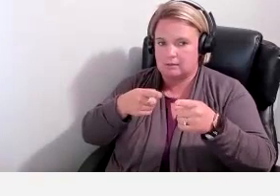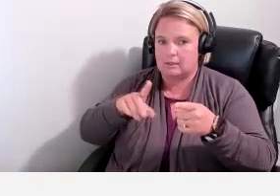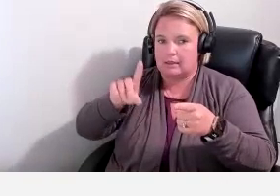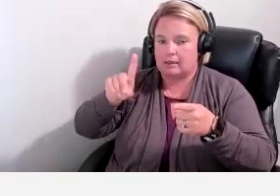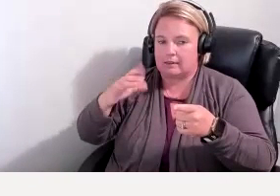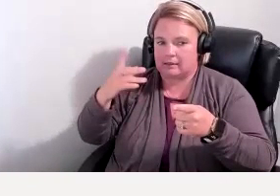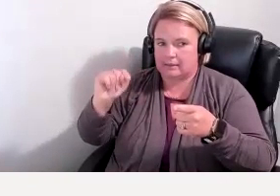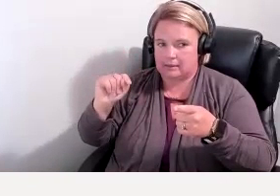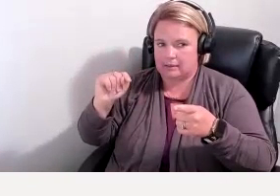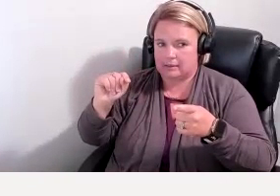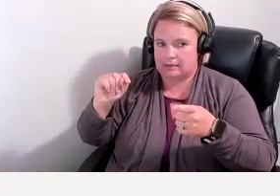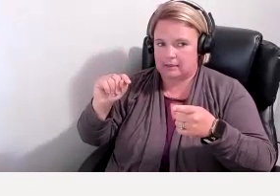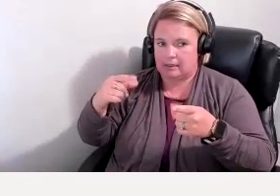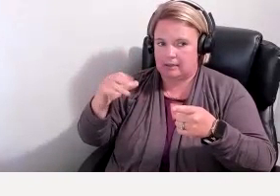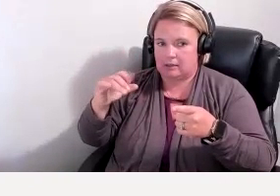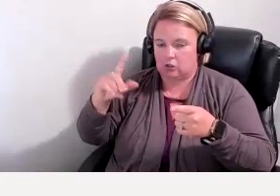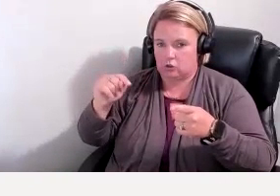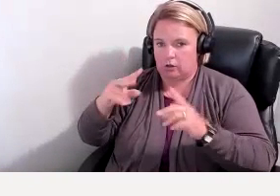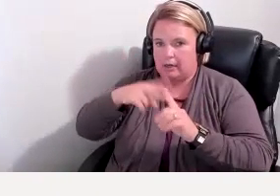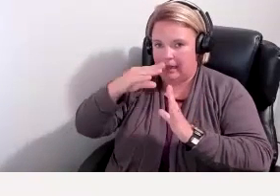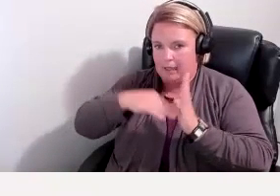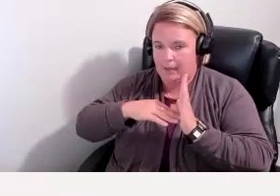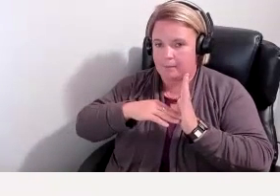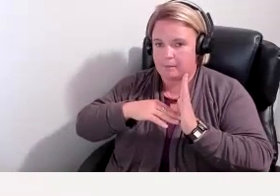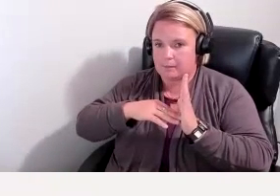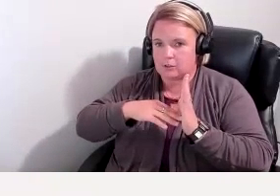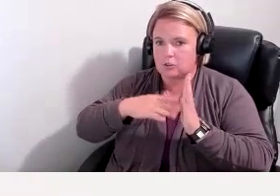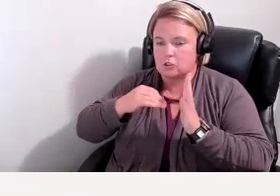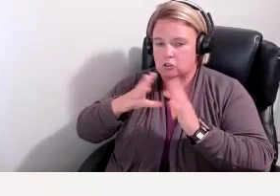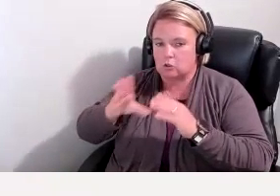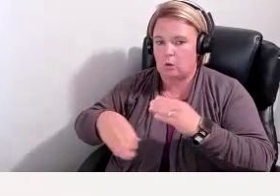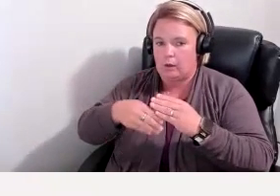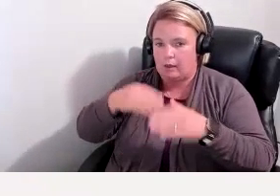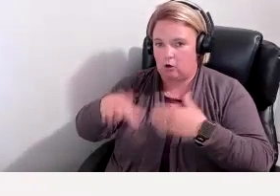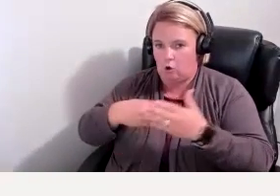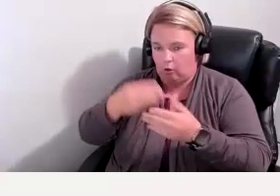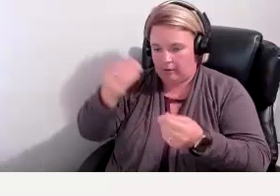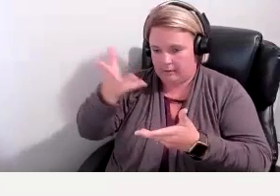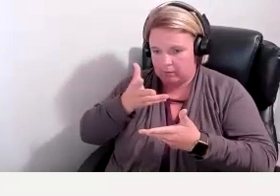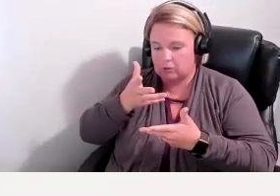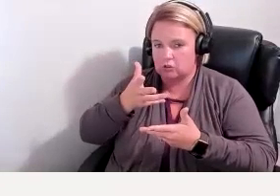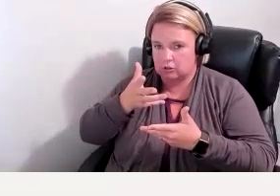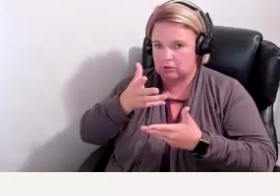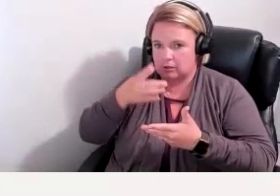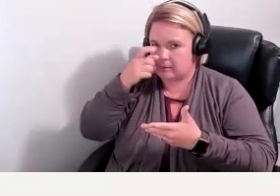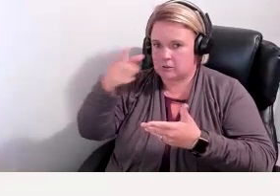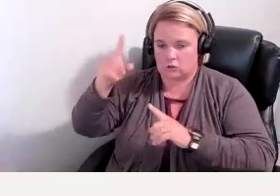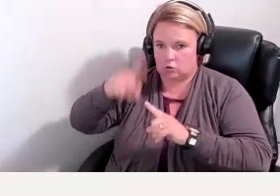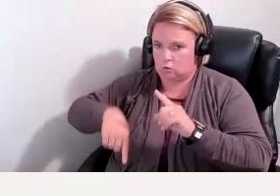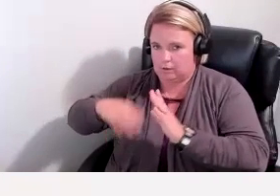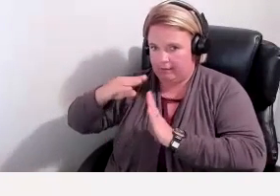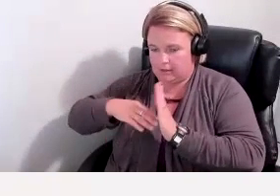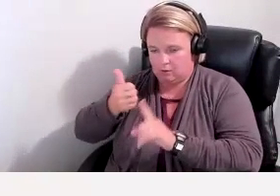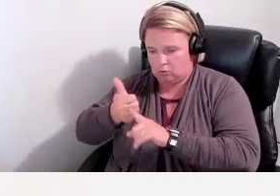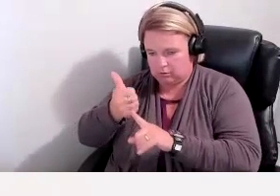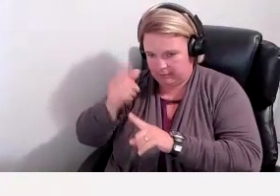grant application. So we're going to put all of the information that you gave us because you can't fill out this form